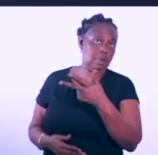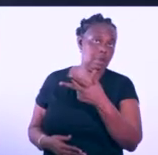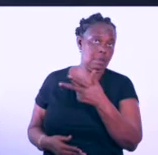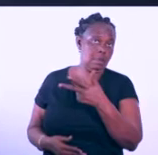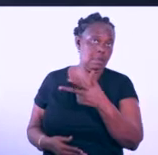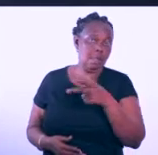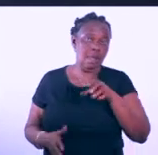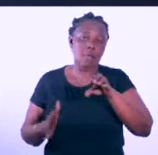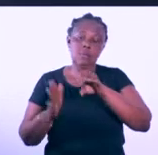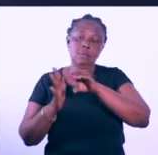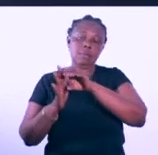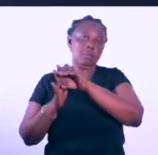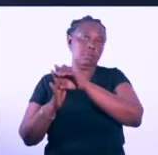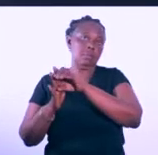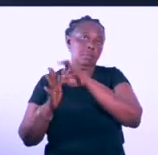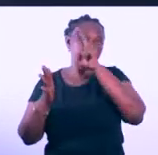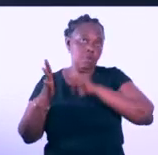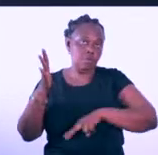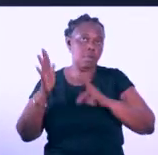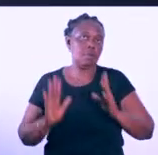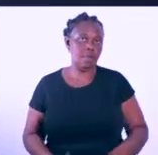paragraph reader.